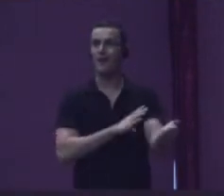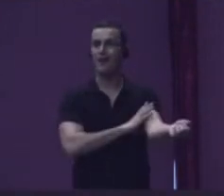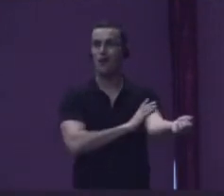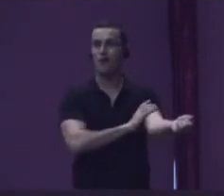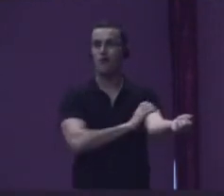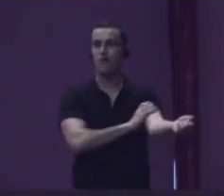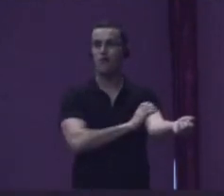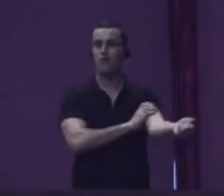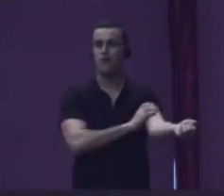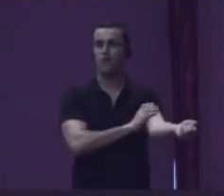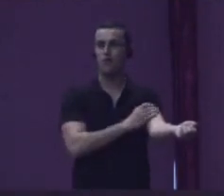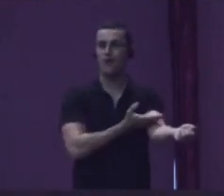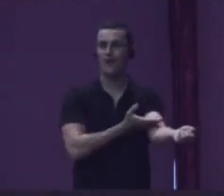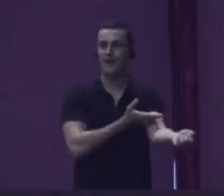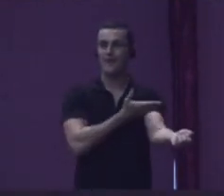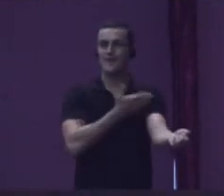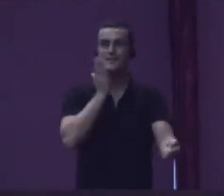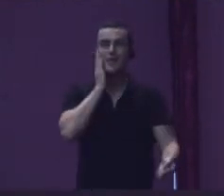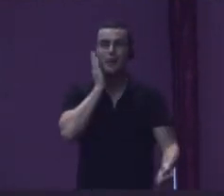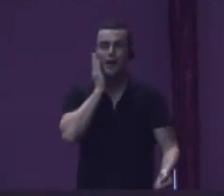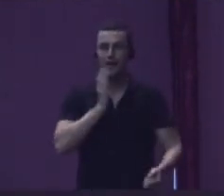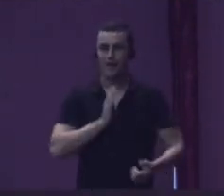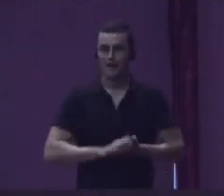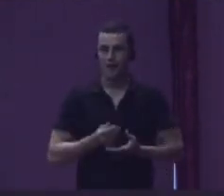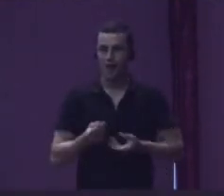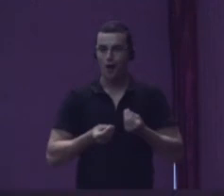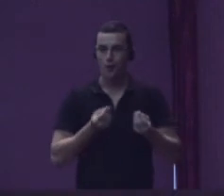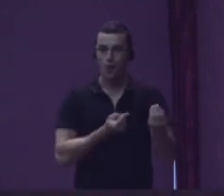be useful and important and accept